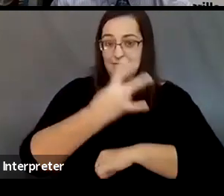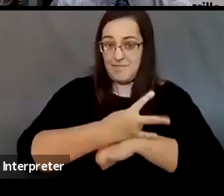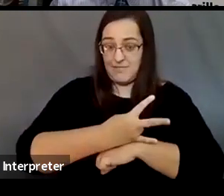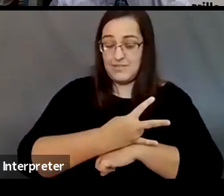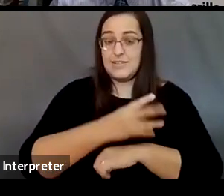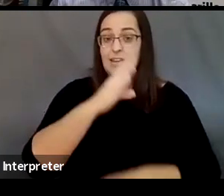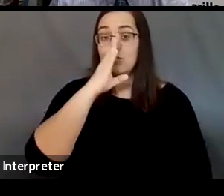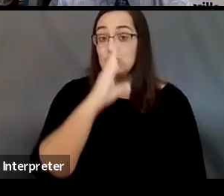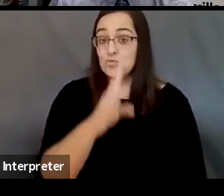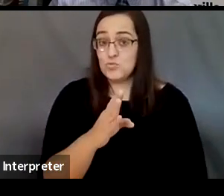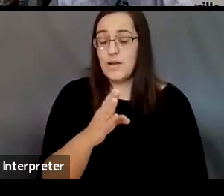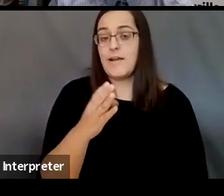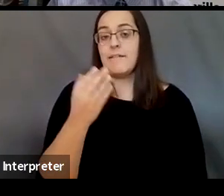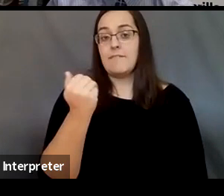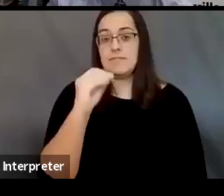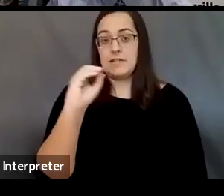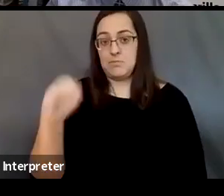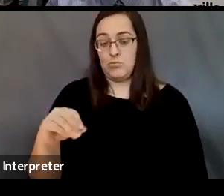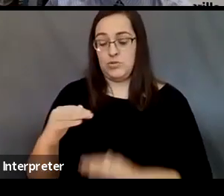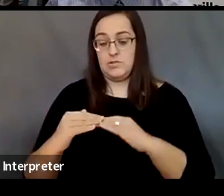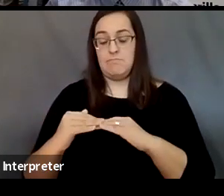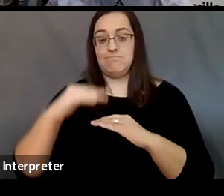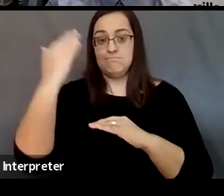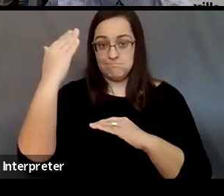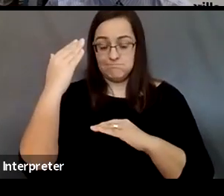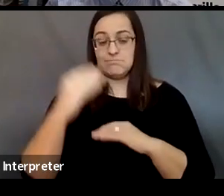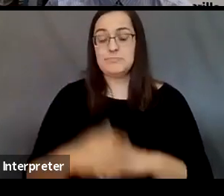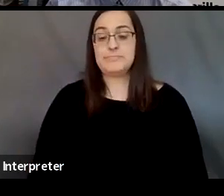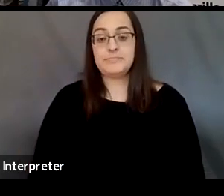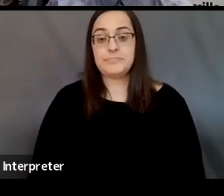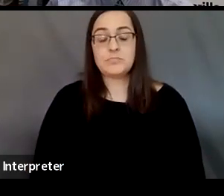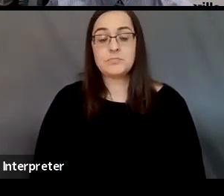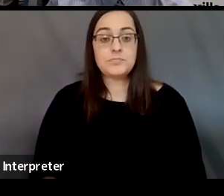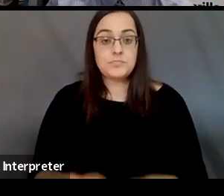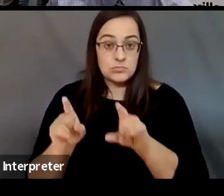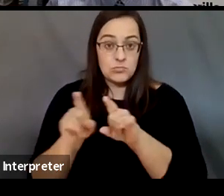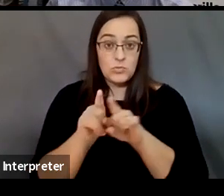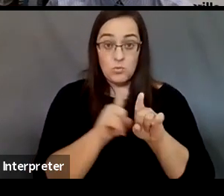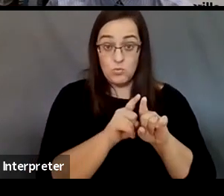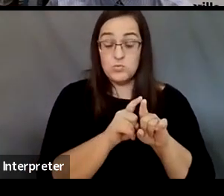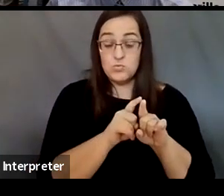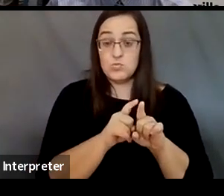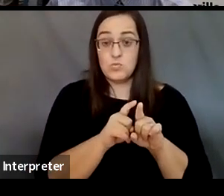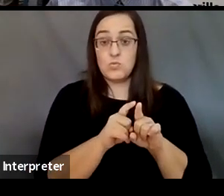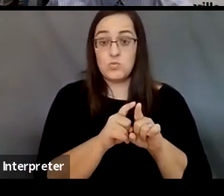days with more than 15% hospitalization rate. We also have